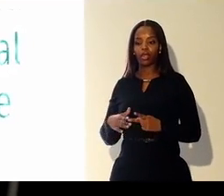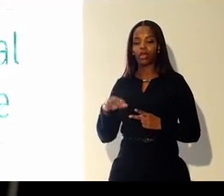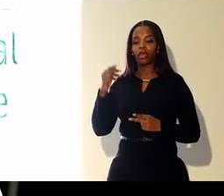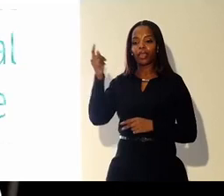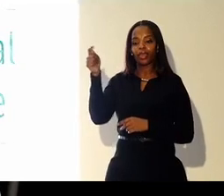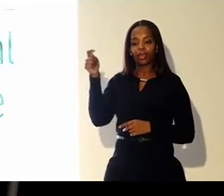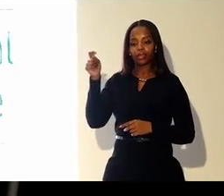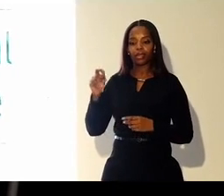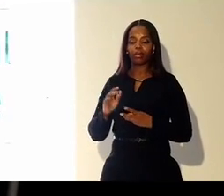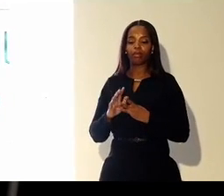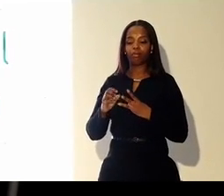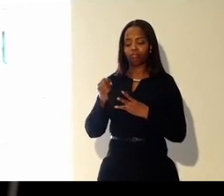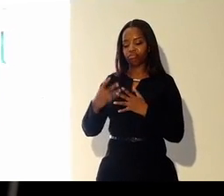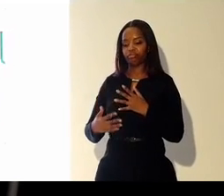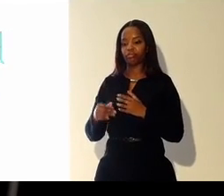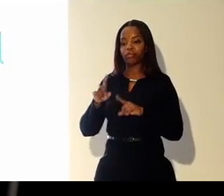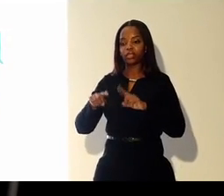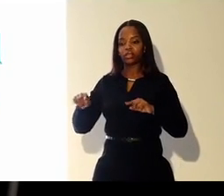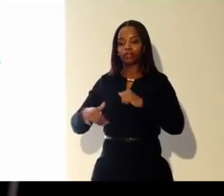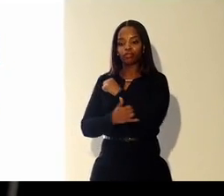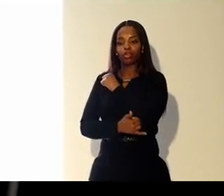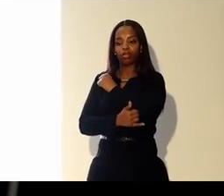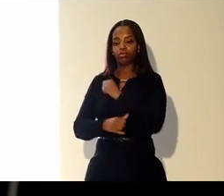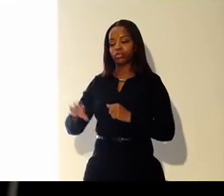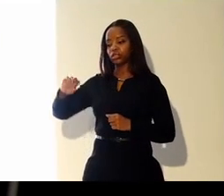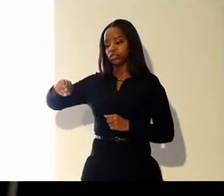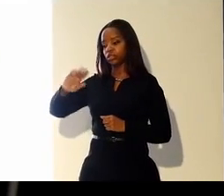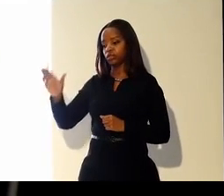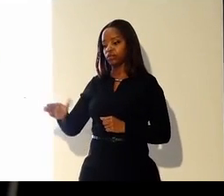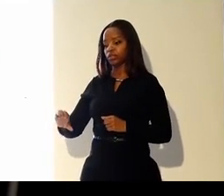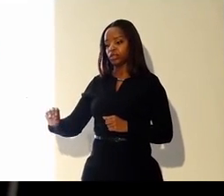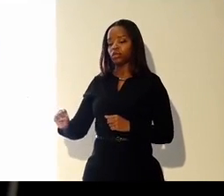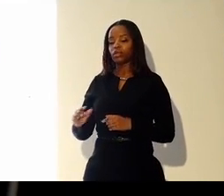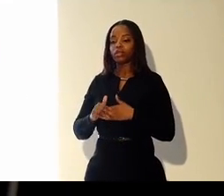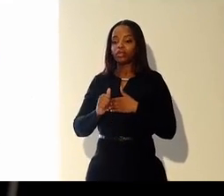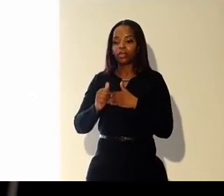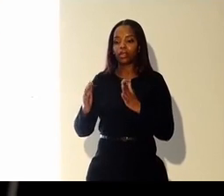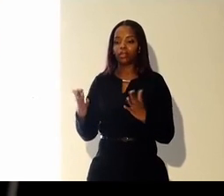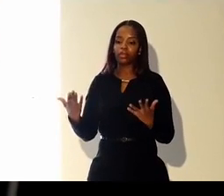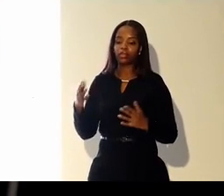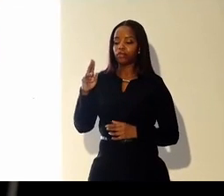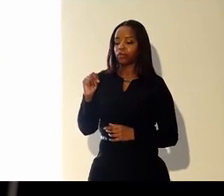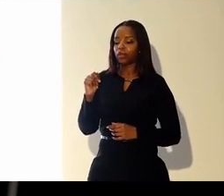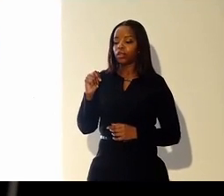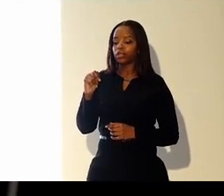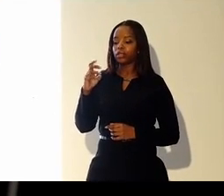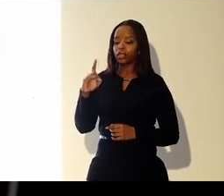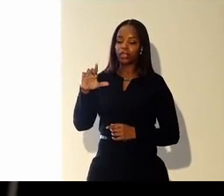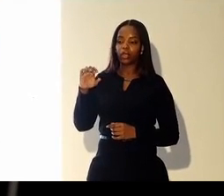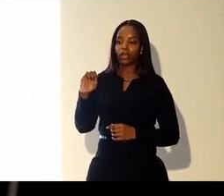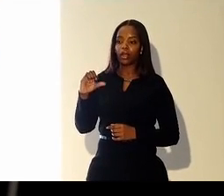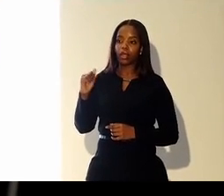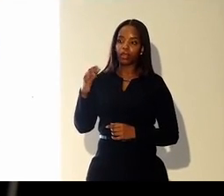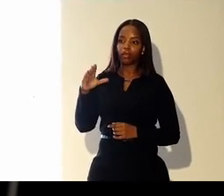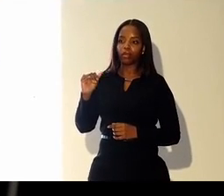Tanzania, and throughout Africa, leaders of sister organizations of Nedlac from the CCMA, UIF, Compensation